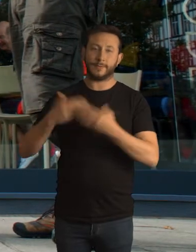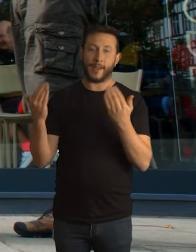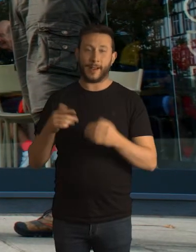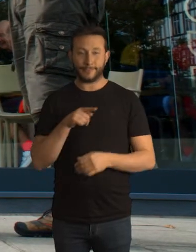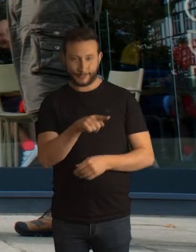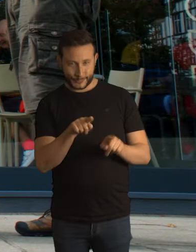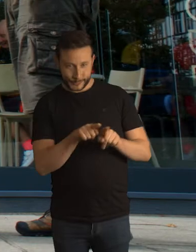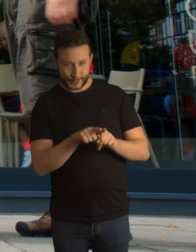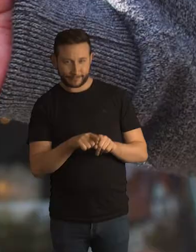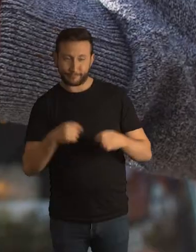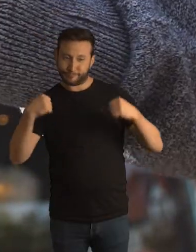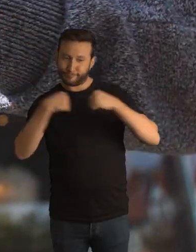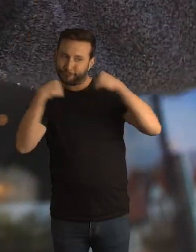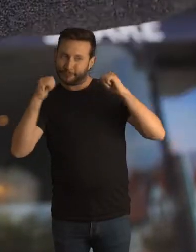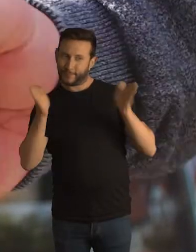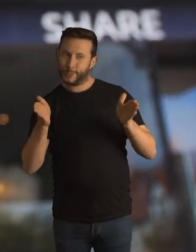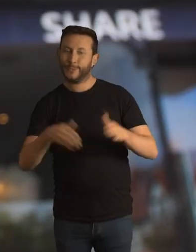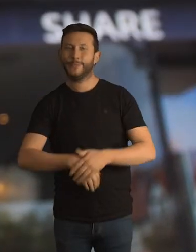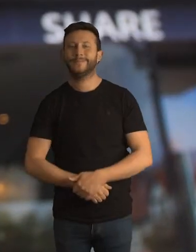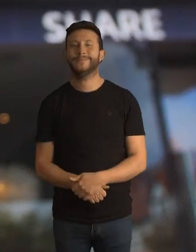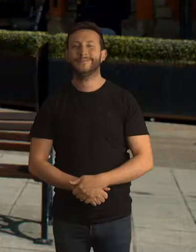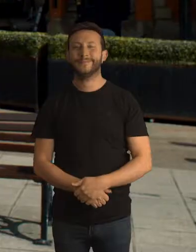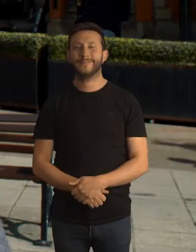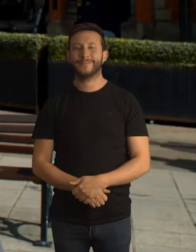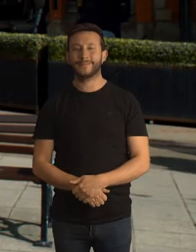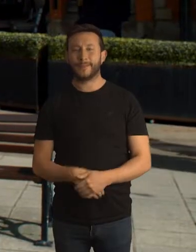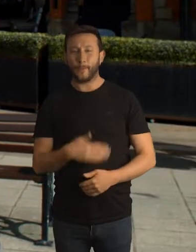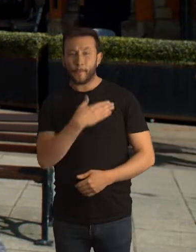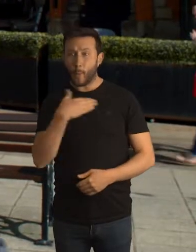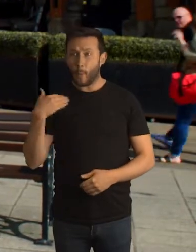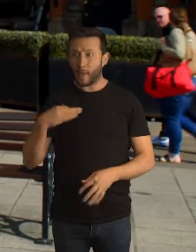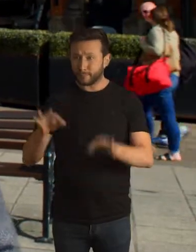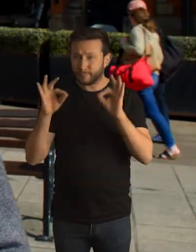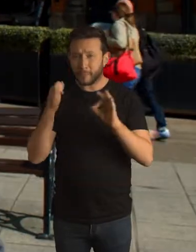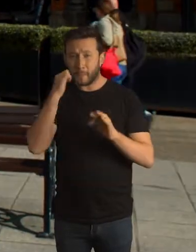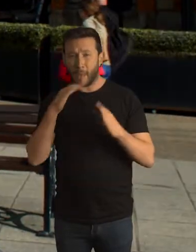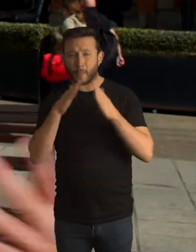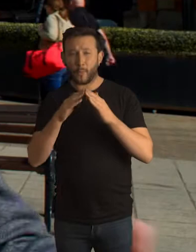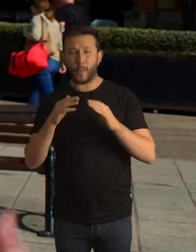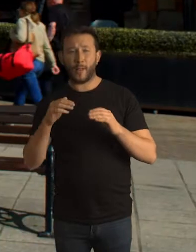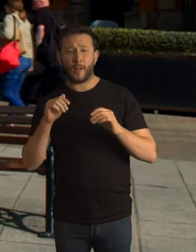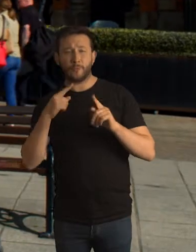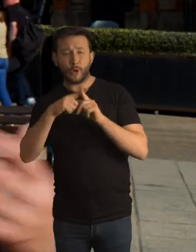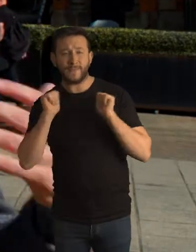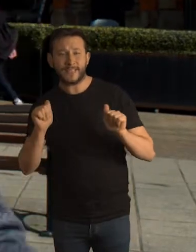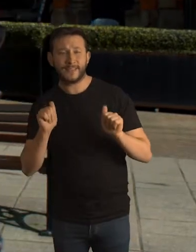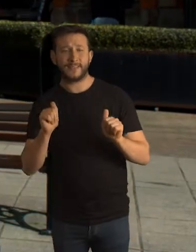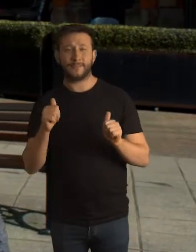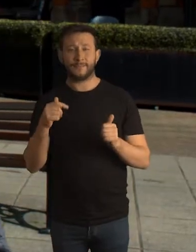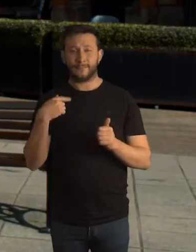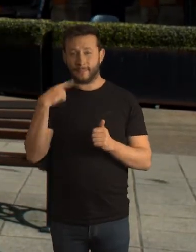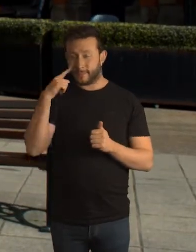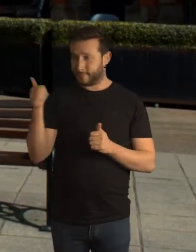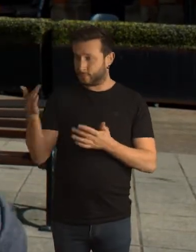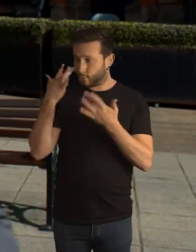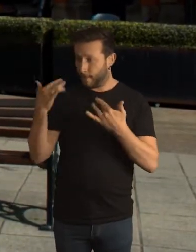Take care. CrossFit Fist Pump. Fist bump. What a brilliant morning at Blackpool CrossFit. I'm really thankful Caroline brought me down